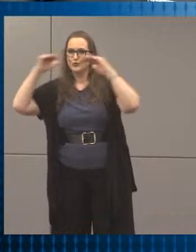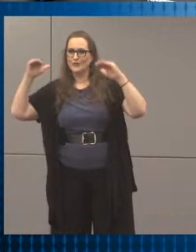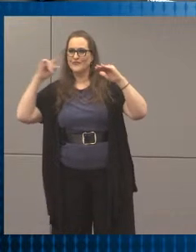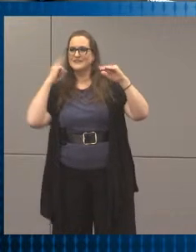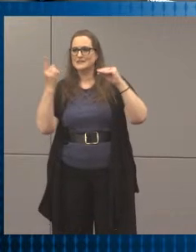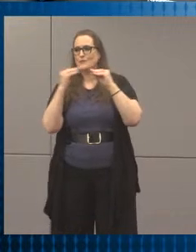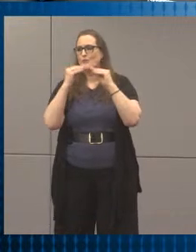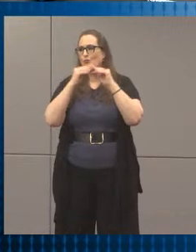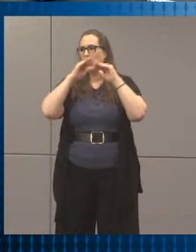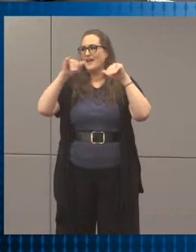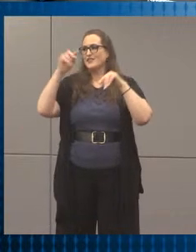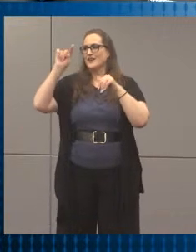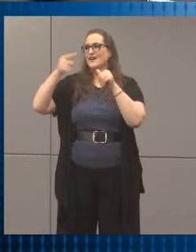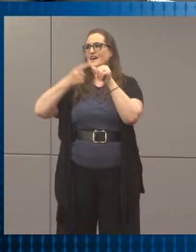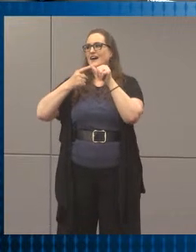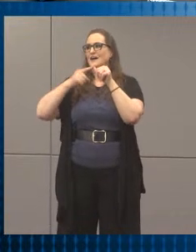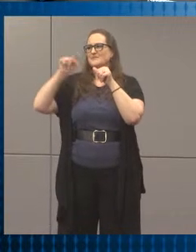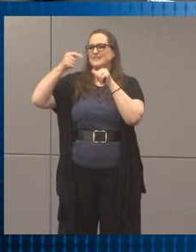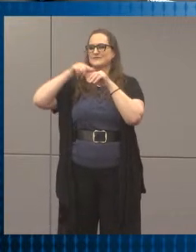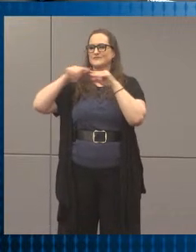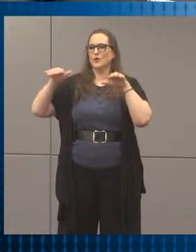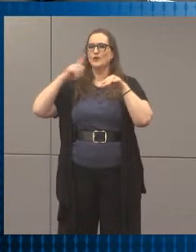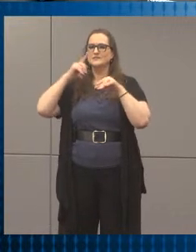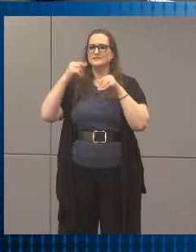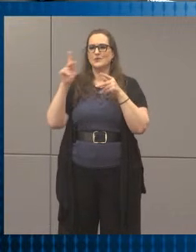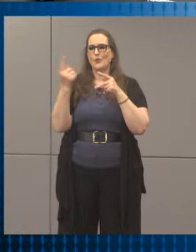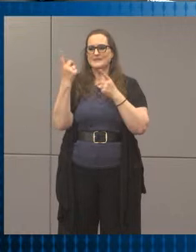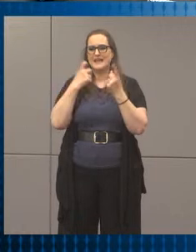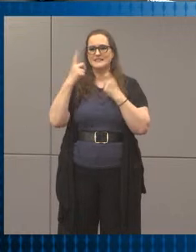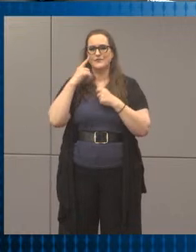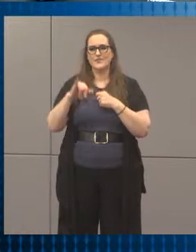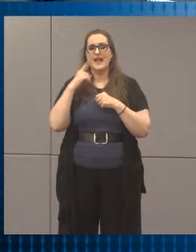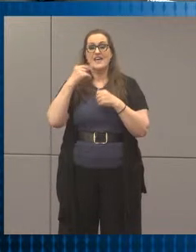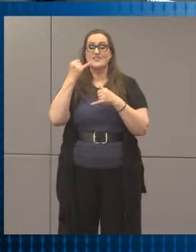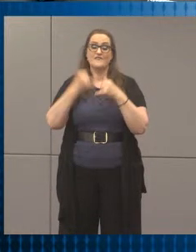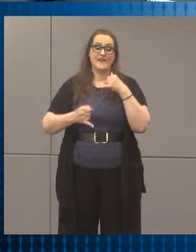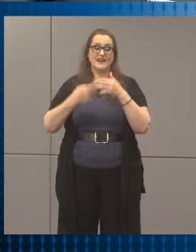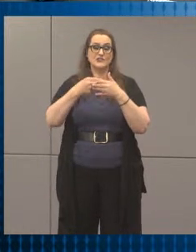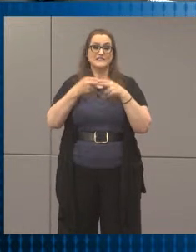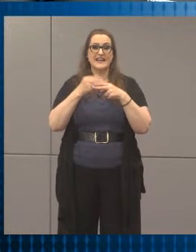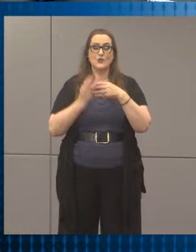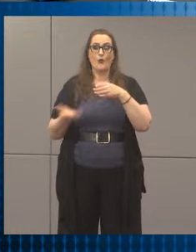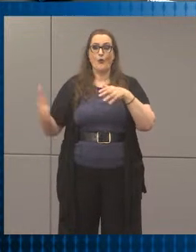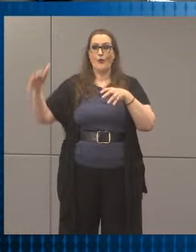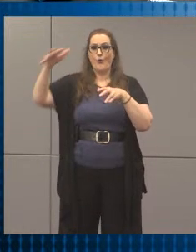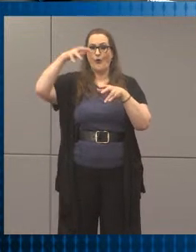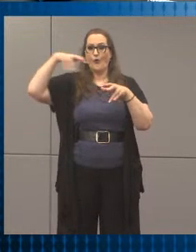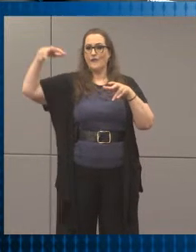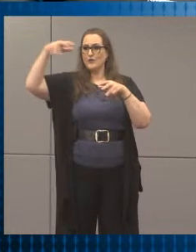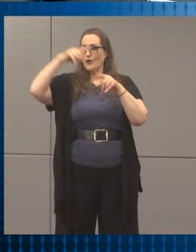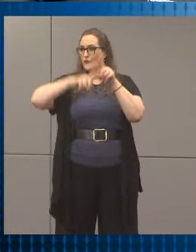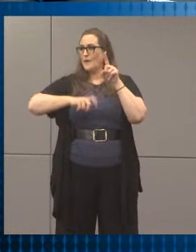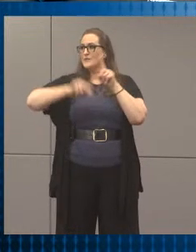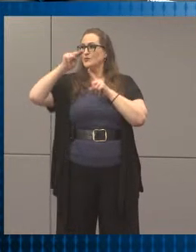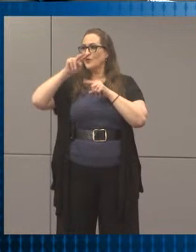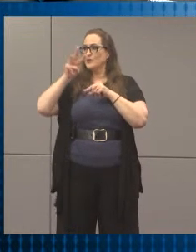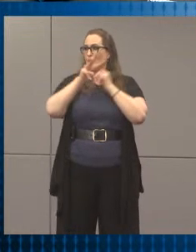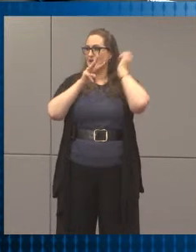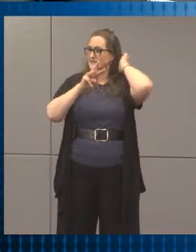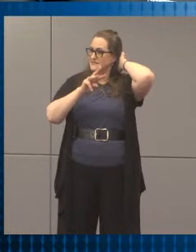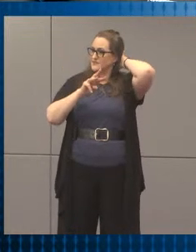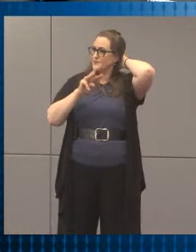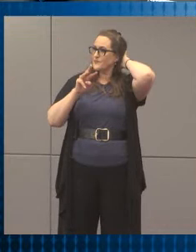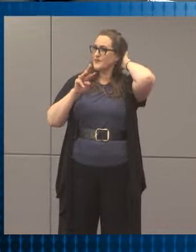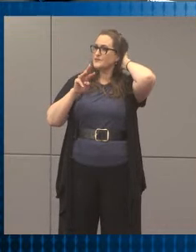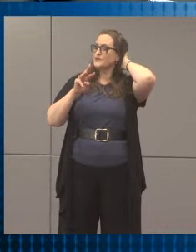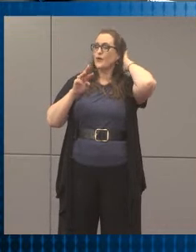for. And in the next slide, and our final slide, is an overview from the northwest. So even the plaza